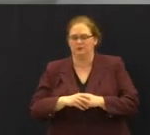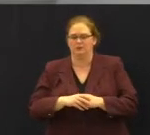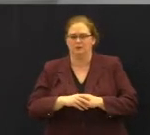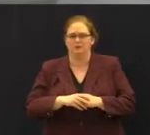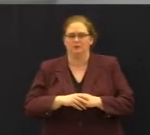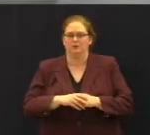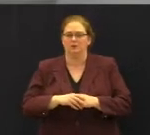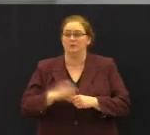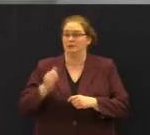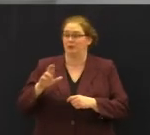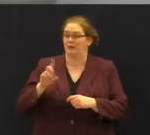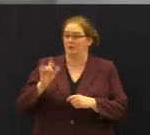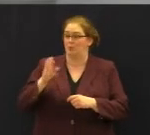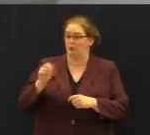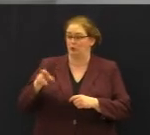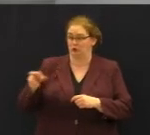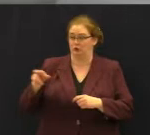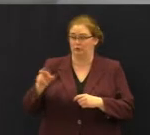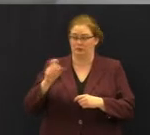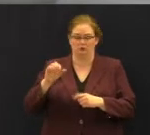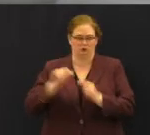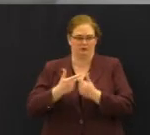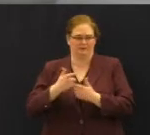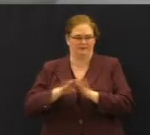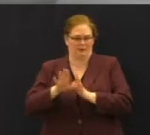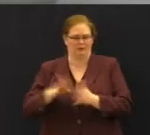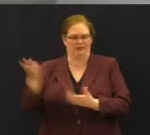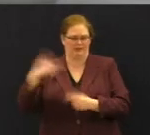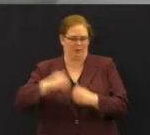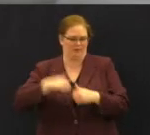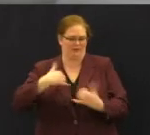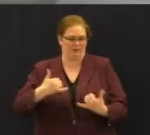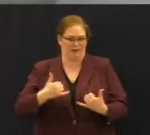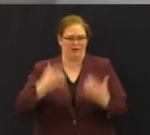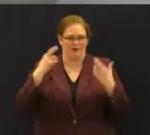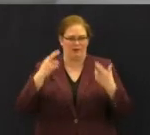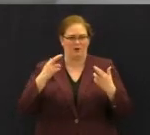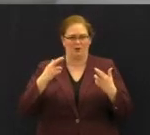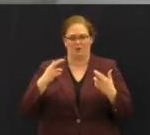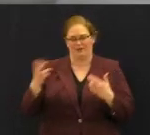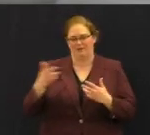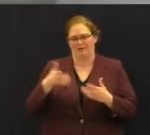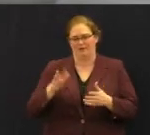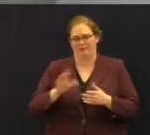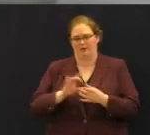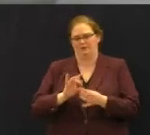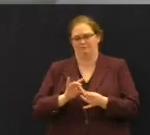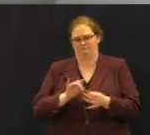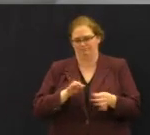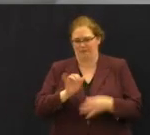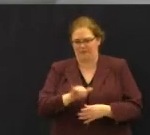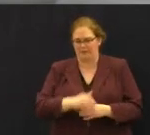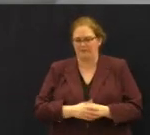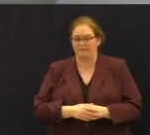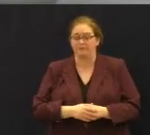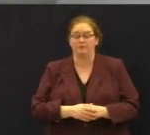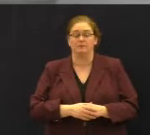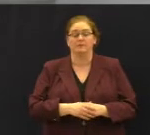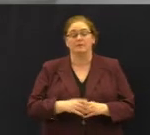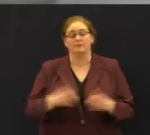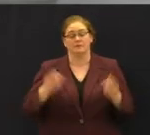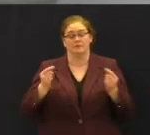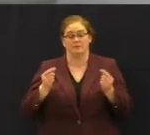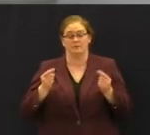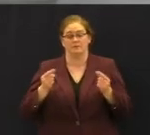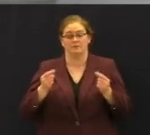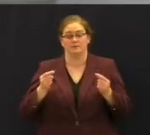Mr. Ed Moser from the Moser Group is the developer, so he's here, and I hope he can just say a few words to you also. But what we're going to do